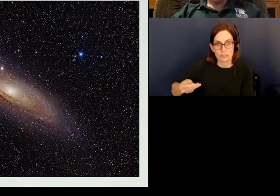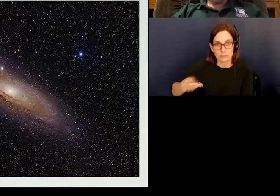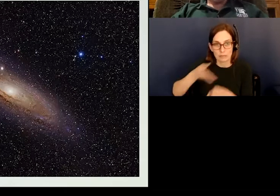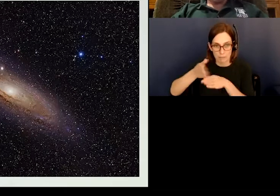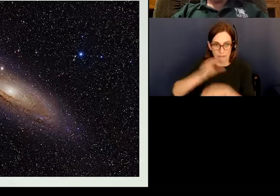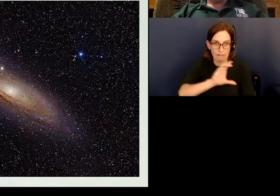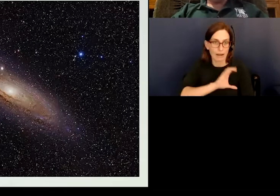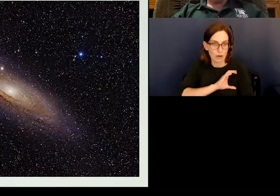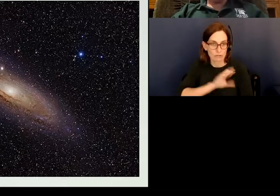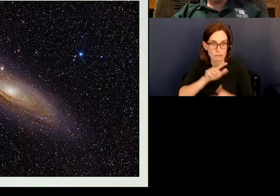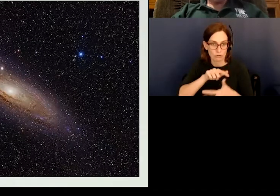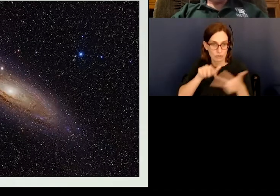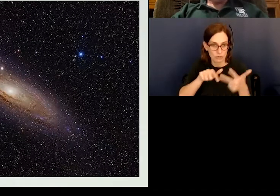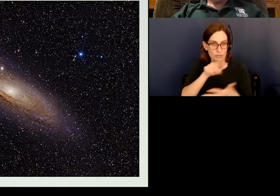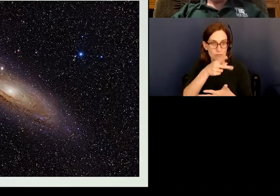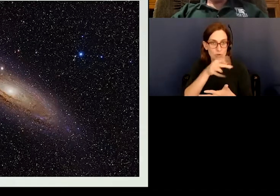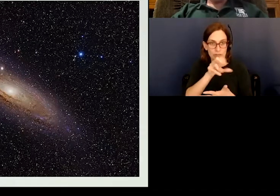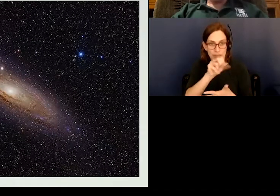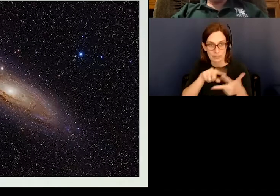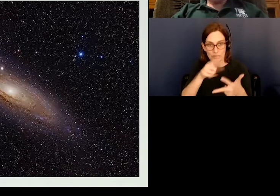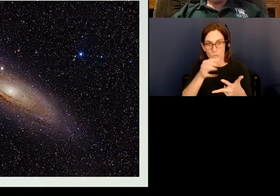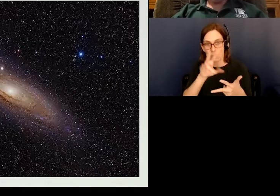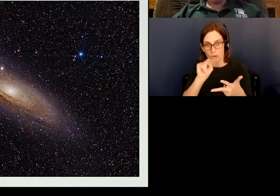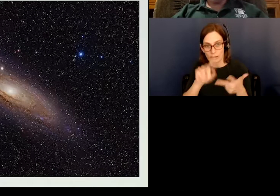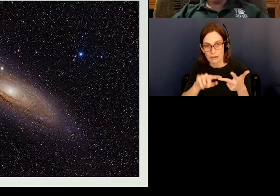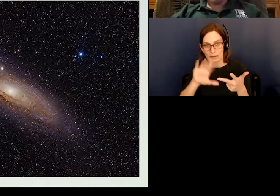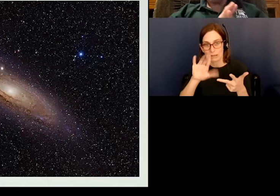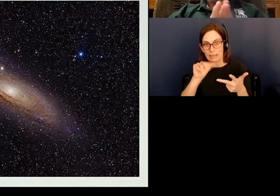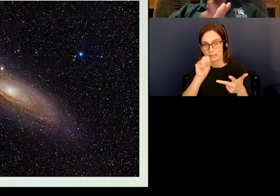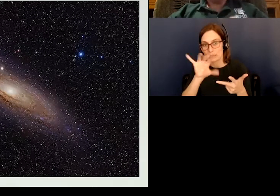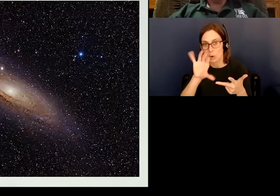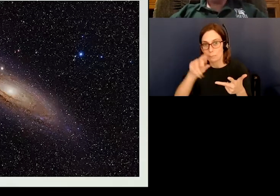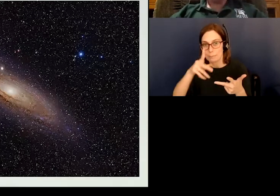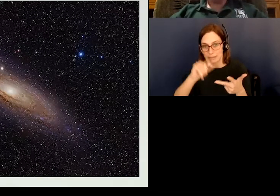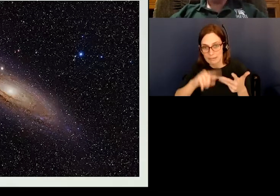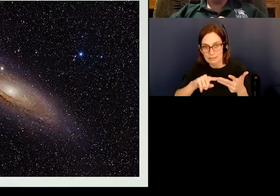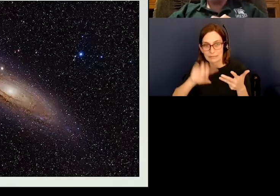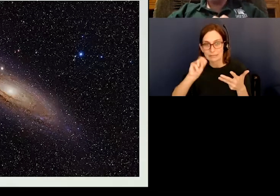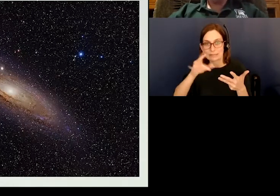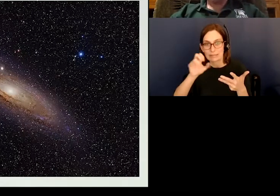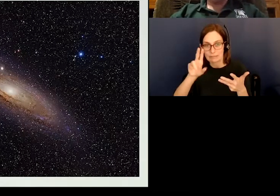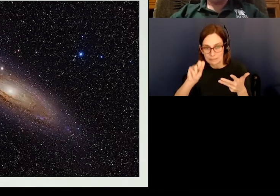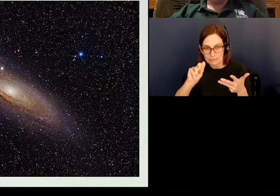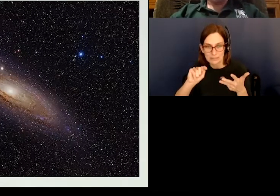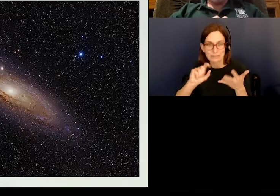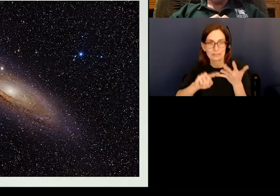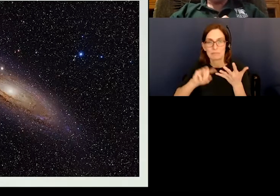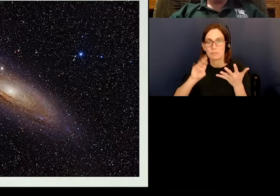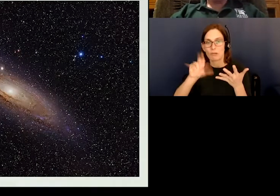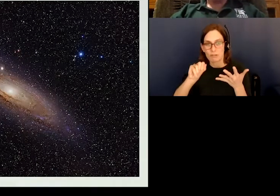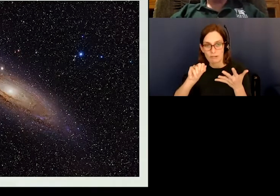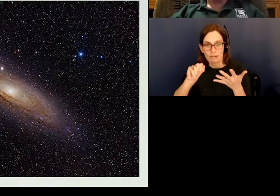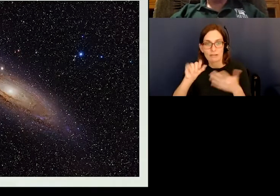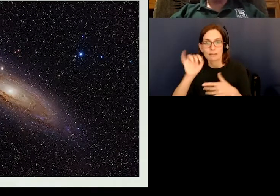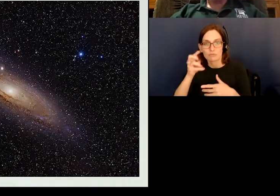Gorgon, Cassiopeia, Cetus, Cepheus, Andromeda, Pegasus. These are all characters in the legend, and each